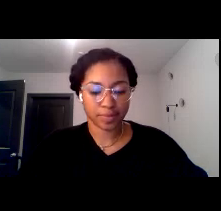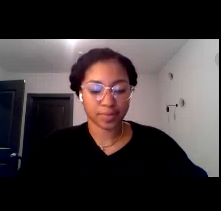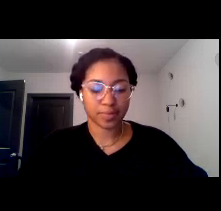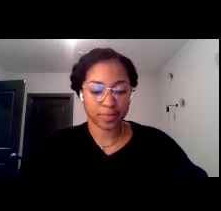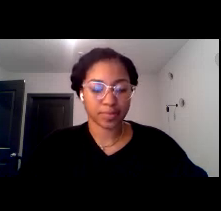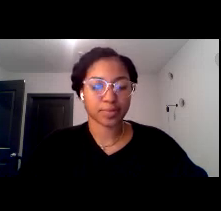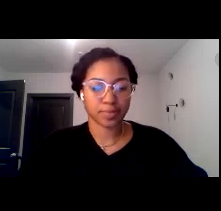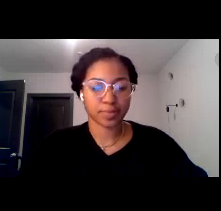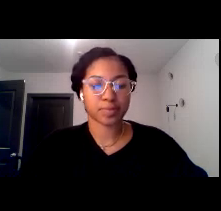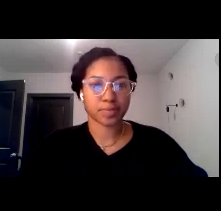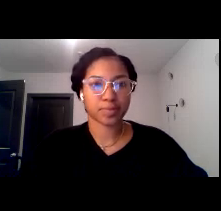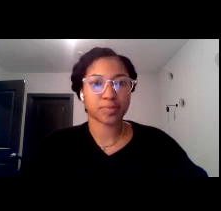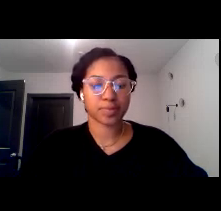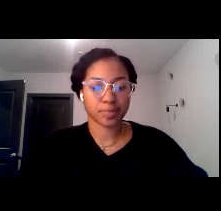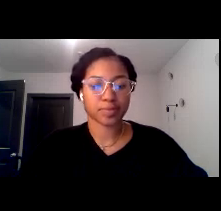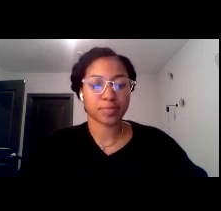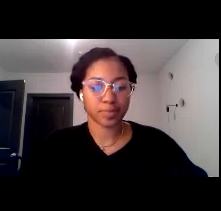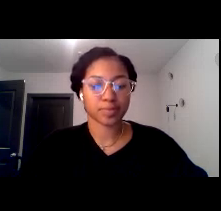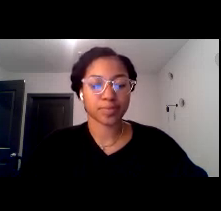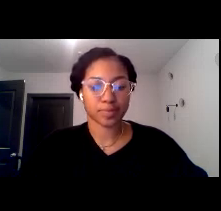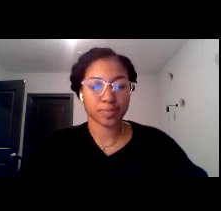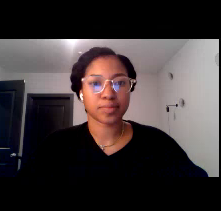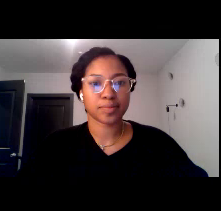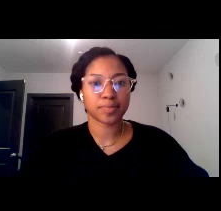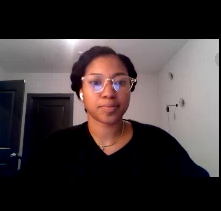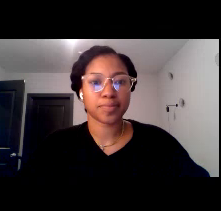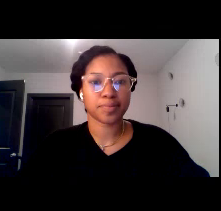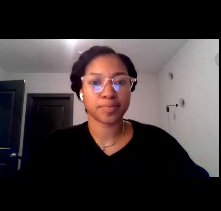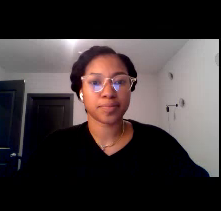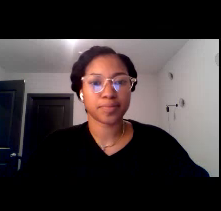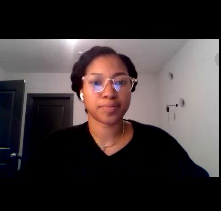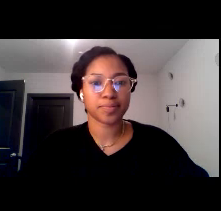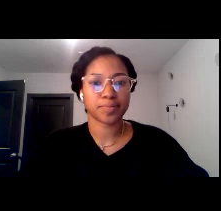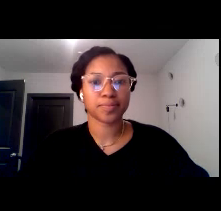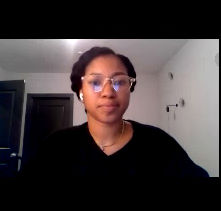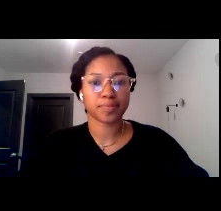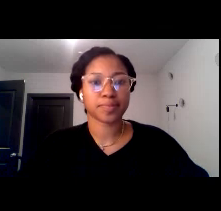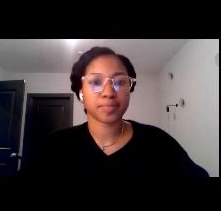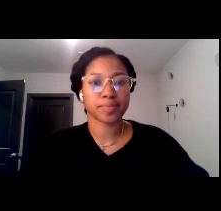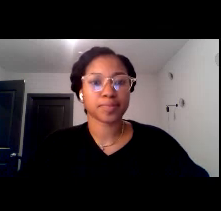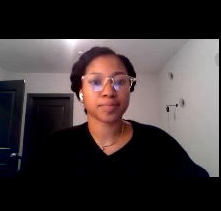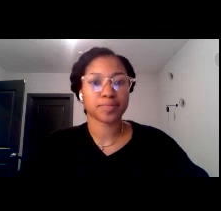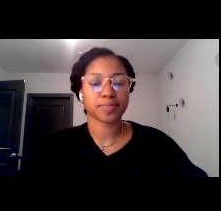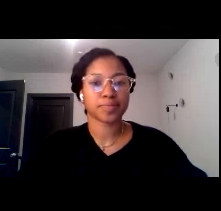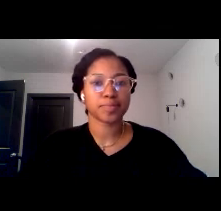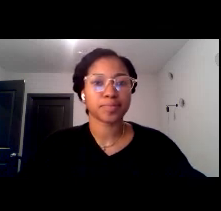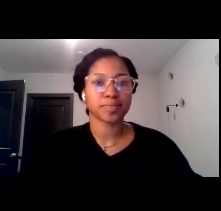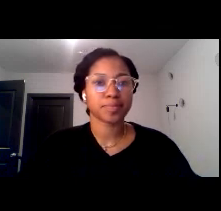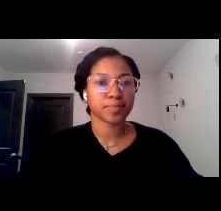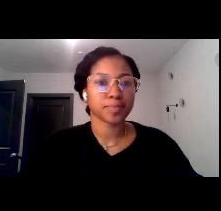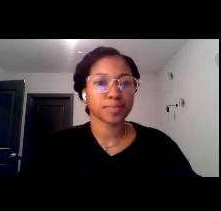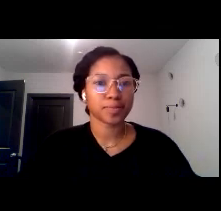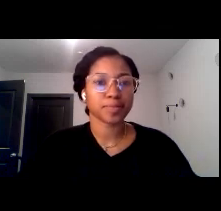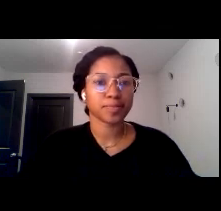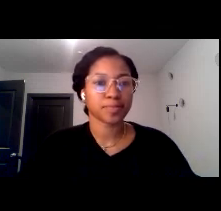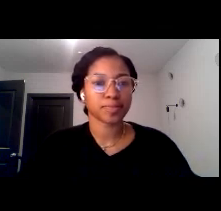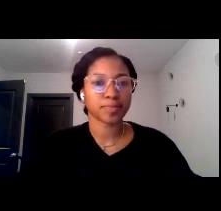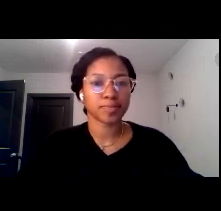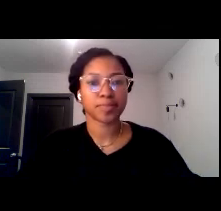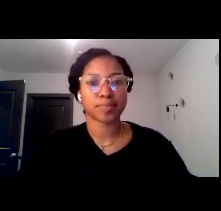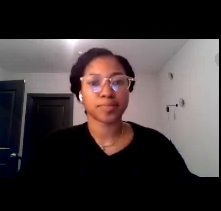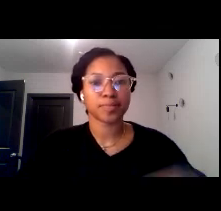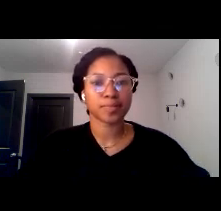manner. So, you know, it, like Latifa said, they look at the findings, and if you have not corrected them and it's